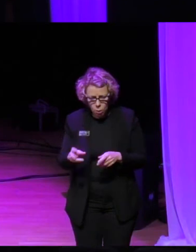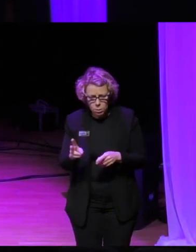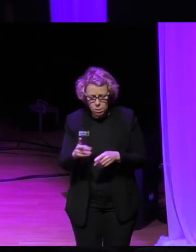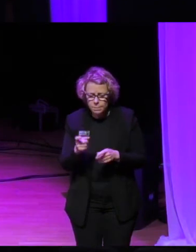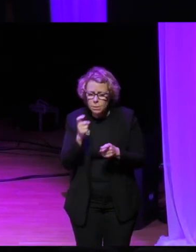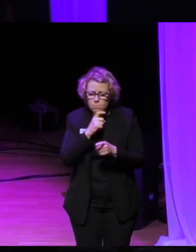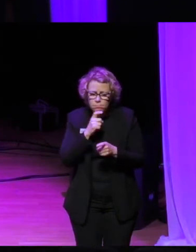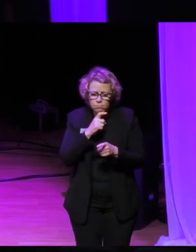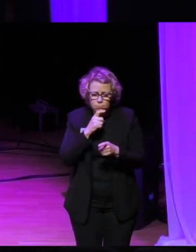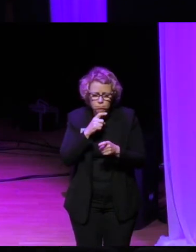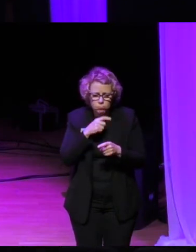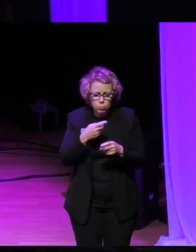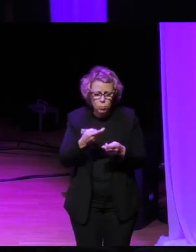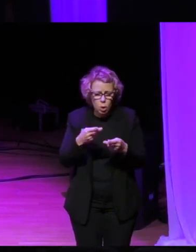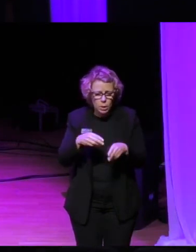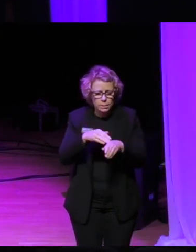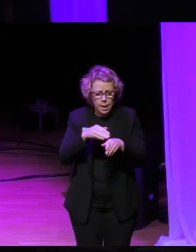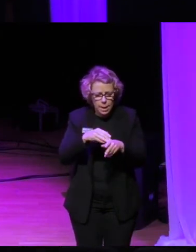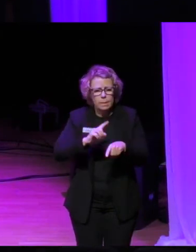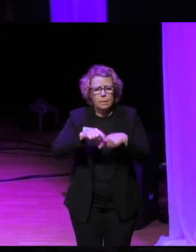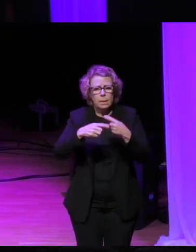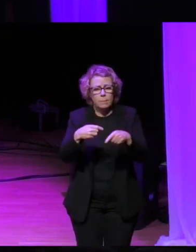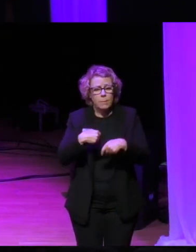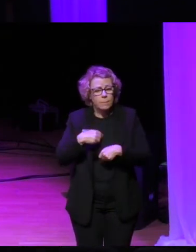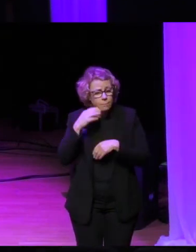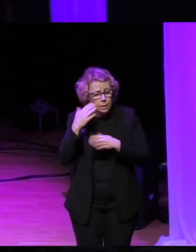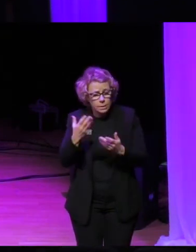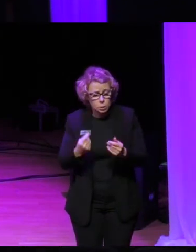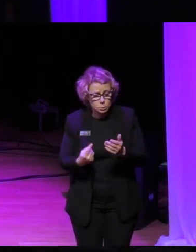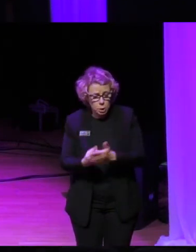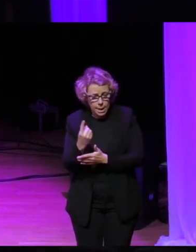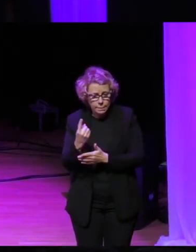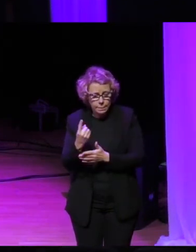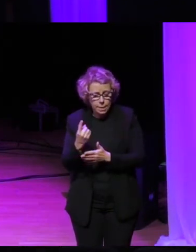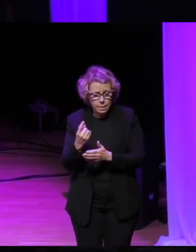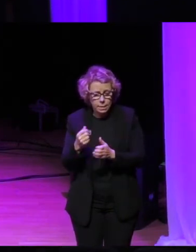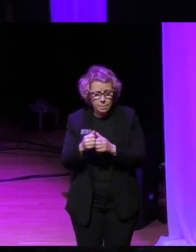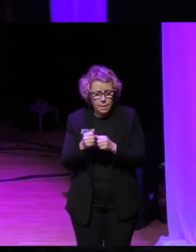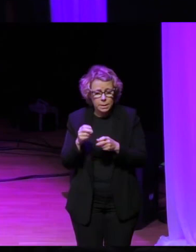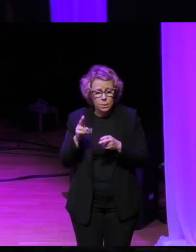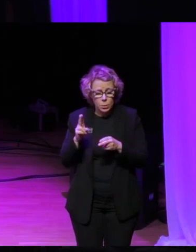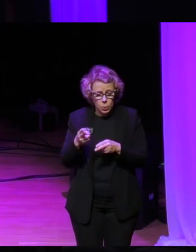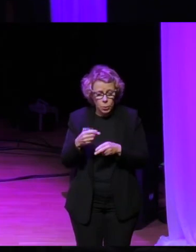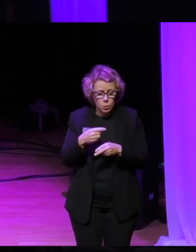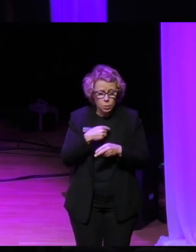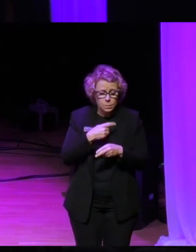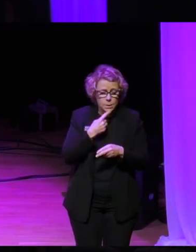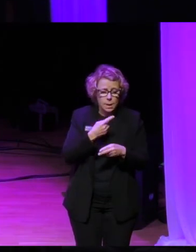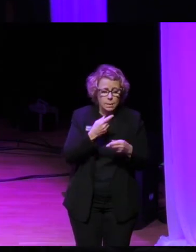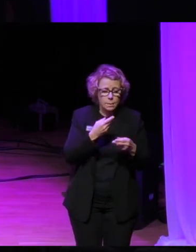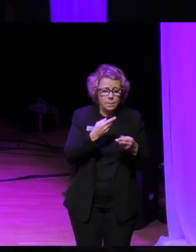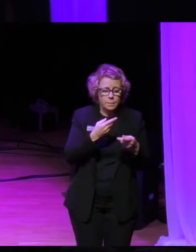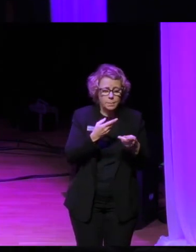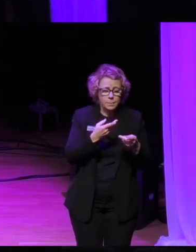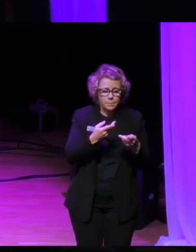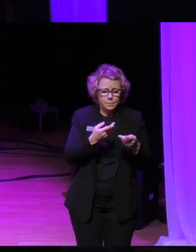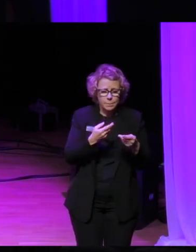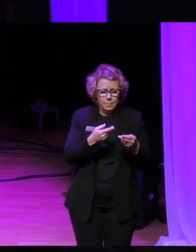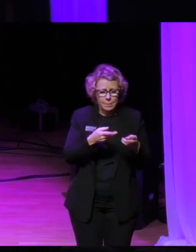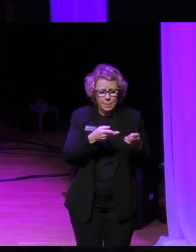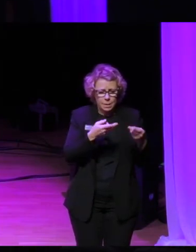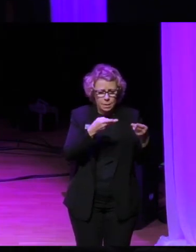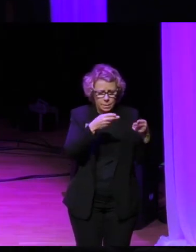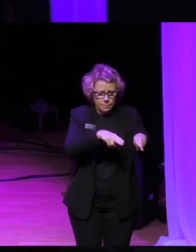war against you as because from our point of view it seems that this was just the beginning of a bigger war against